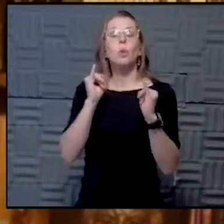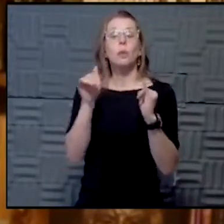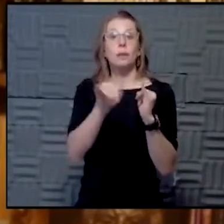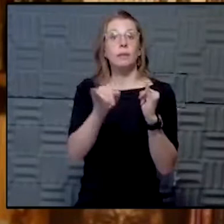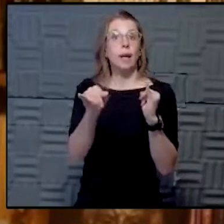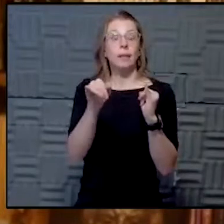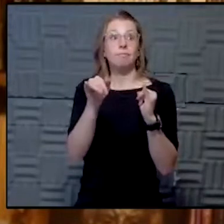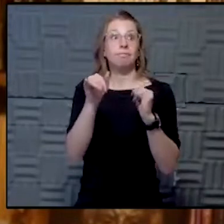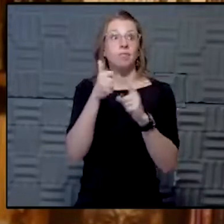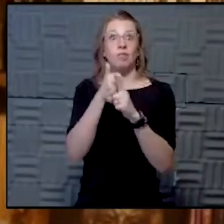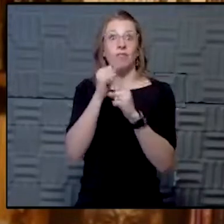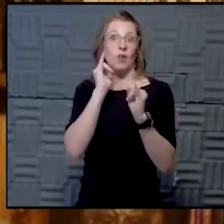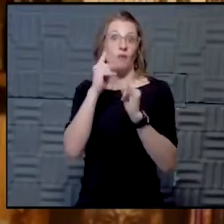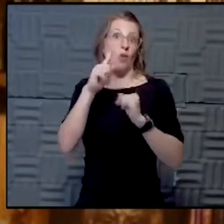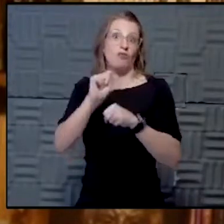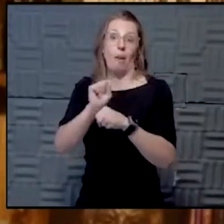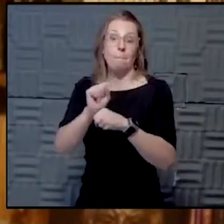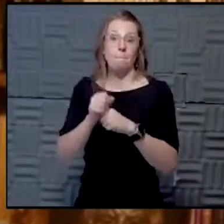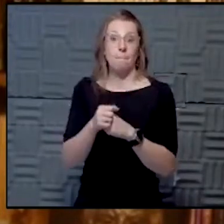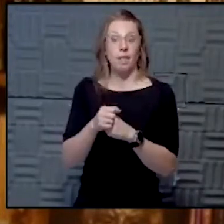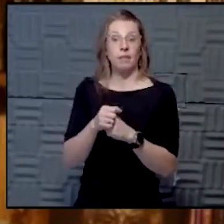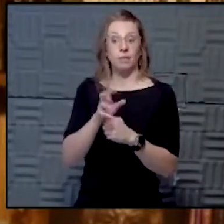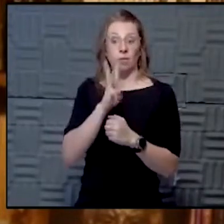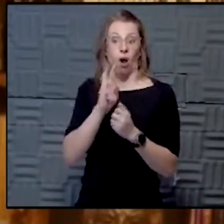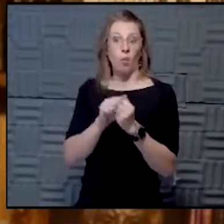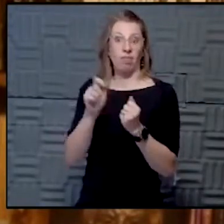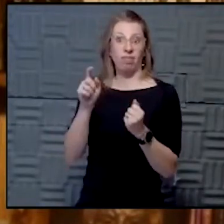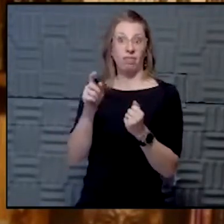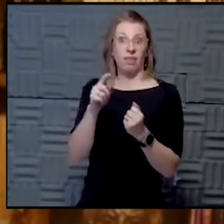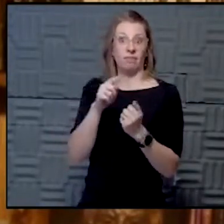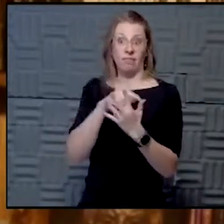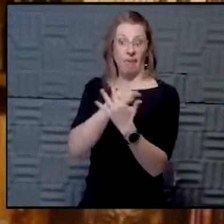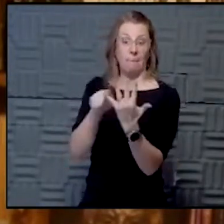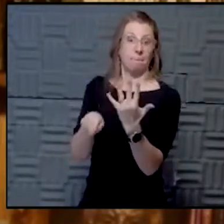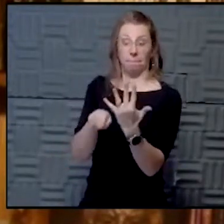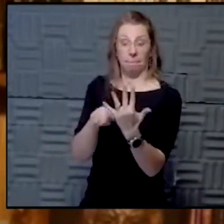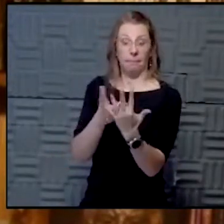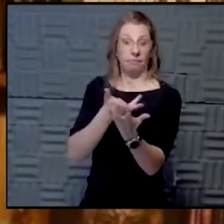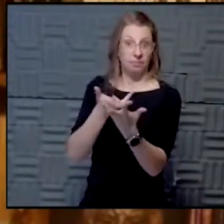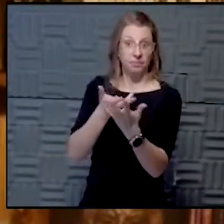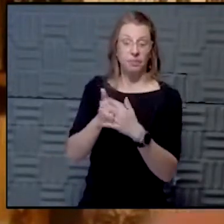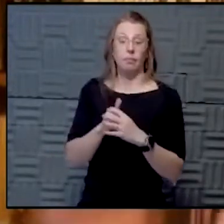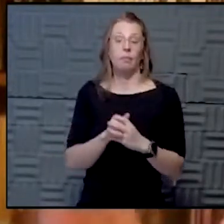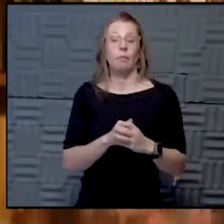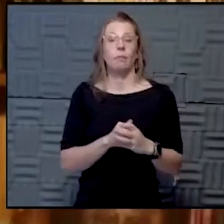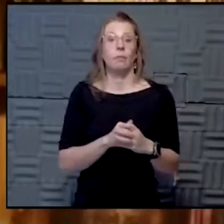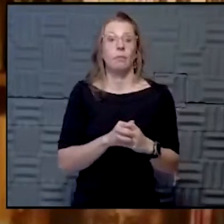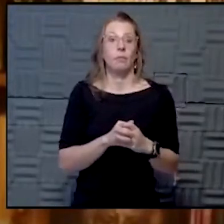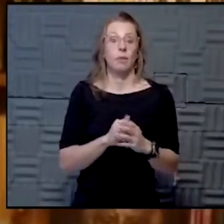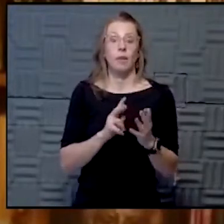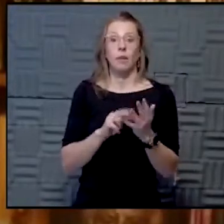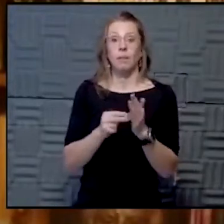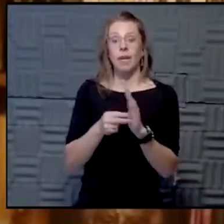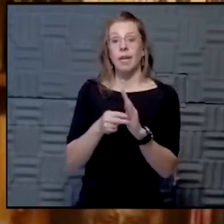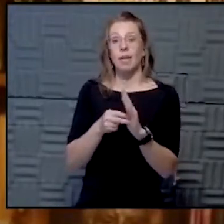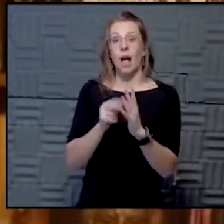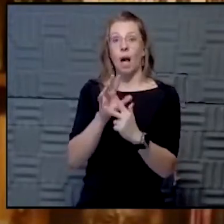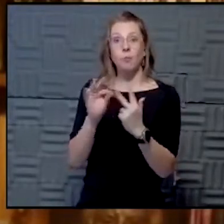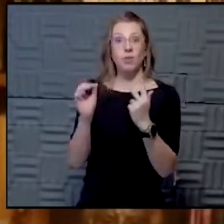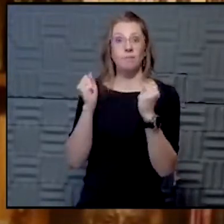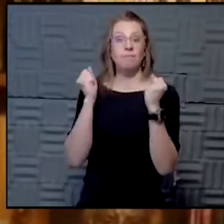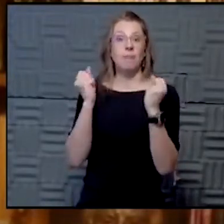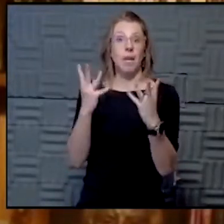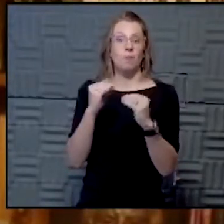job, and just talk to them. And I think that kind of, just by opening up your options, it'll help you find